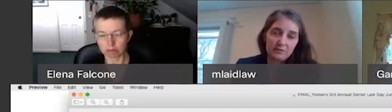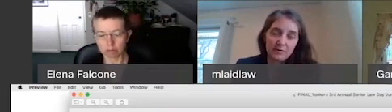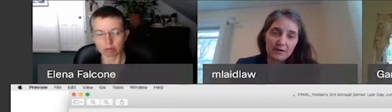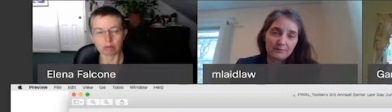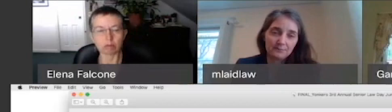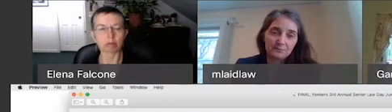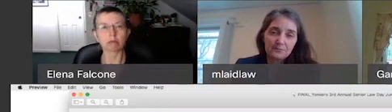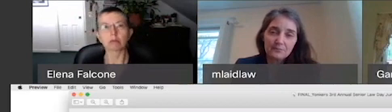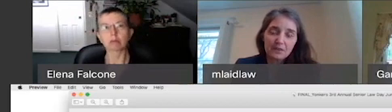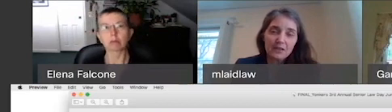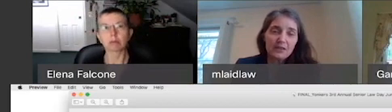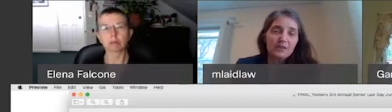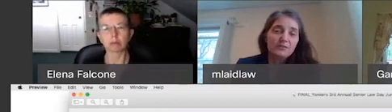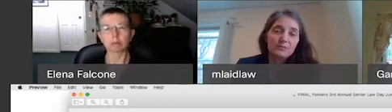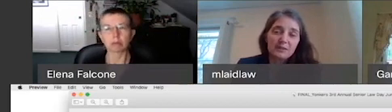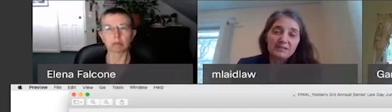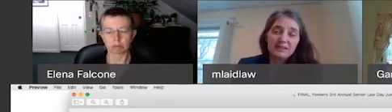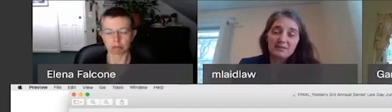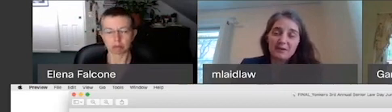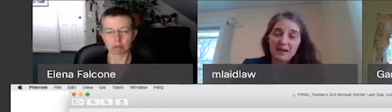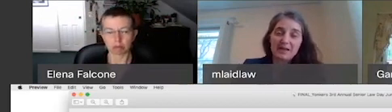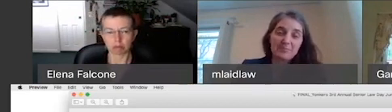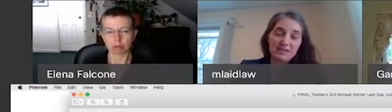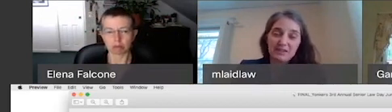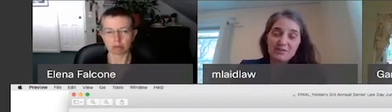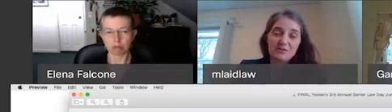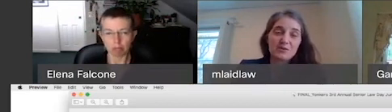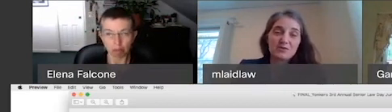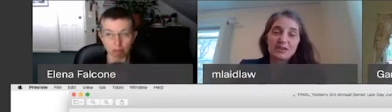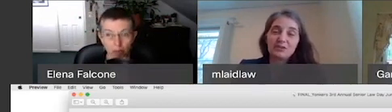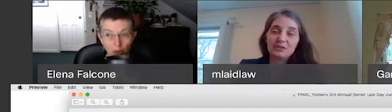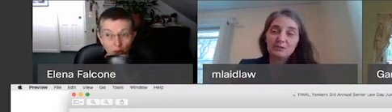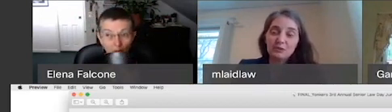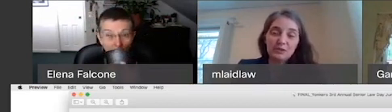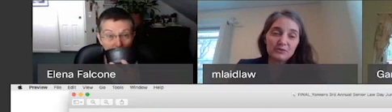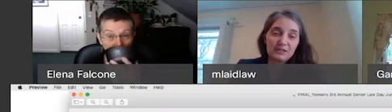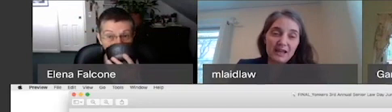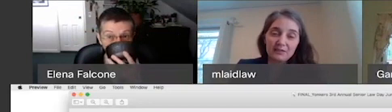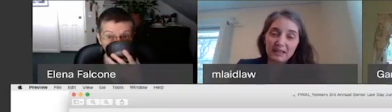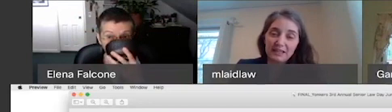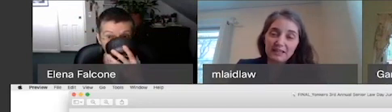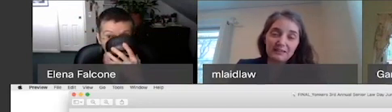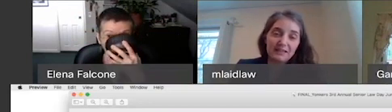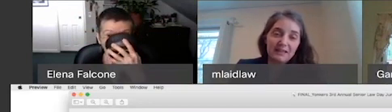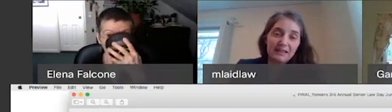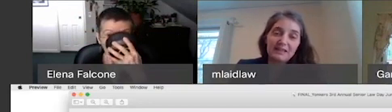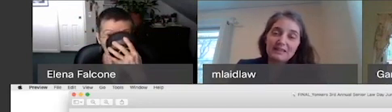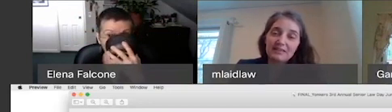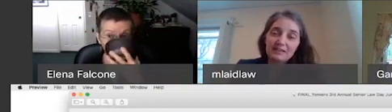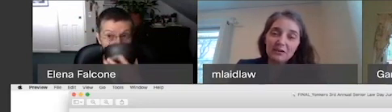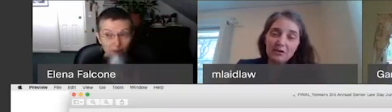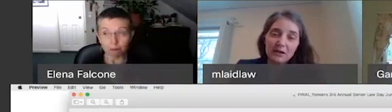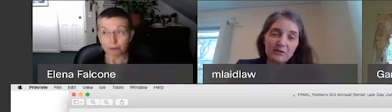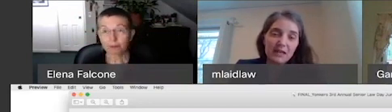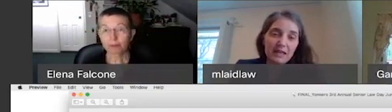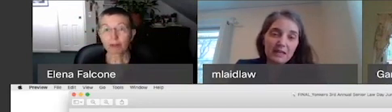itself on. The reason, in my opinion, though, that you need a lawyer to navigate it is that there